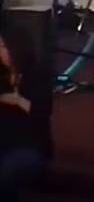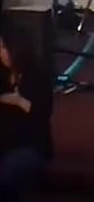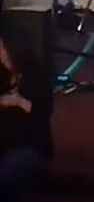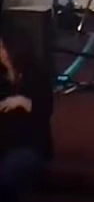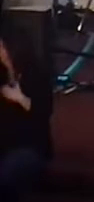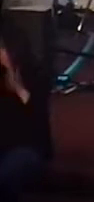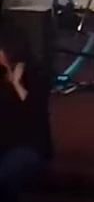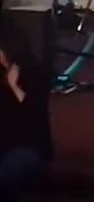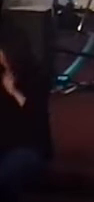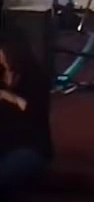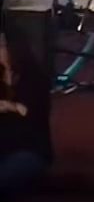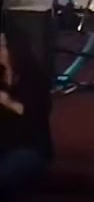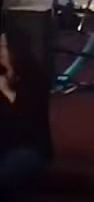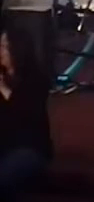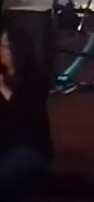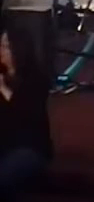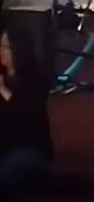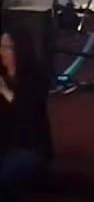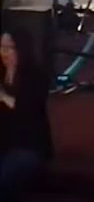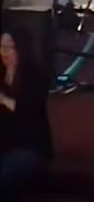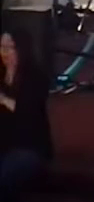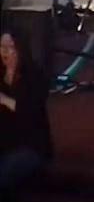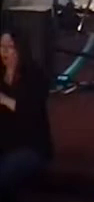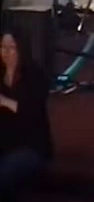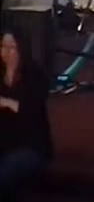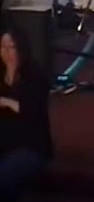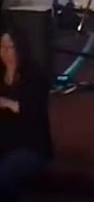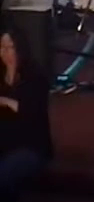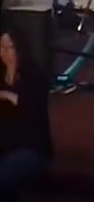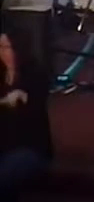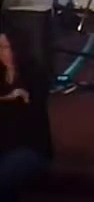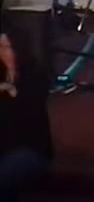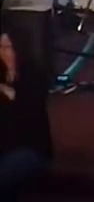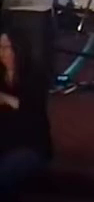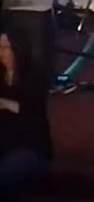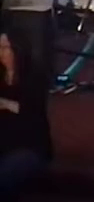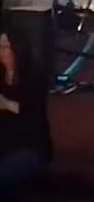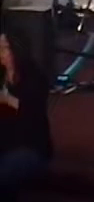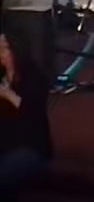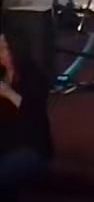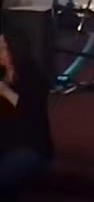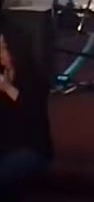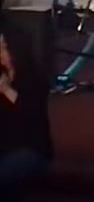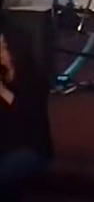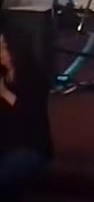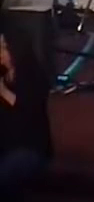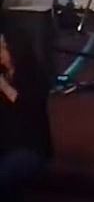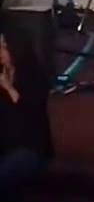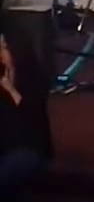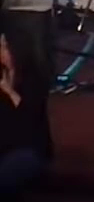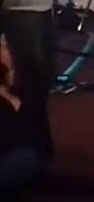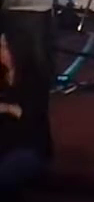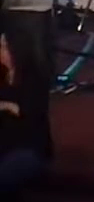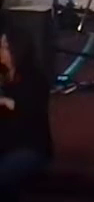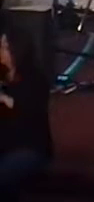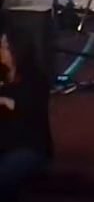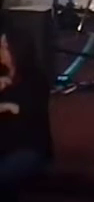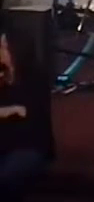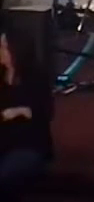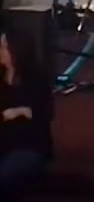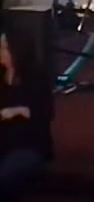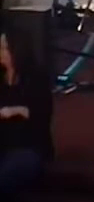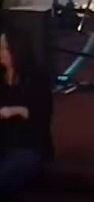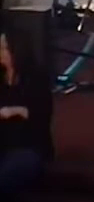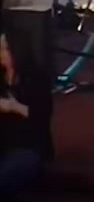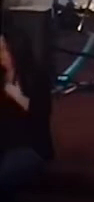mean, there's advertisements all over the place if you want a quick and easy divorce. Think about this, church membership. You got a problem with the church? Just